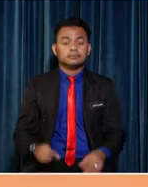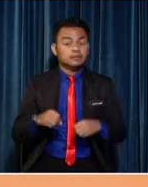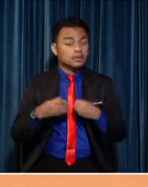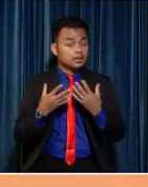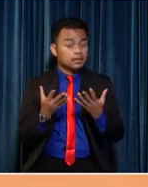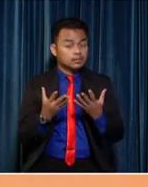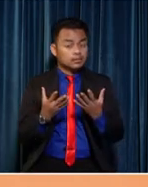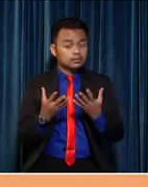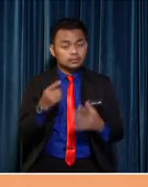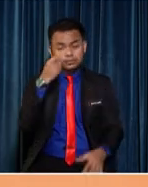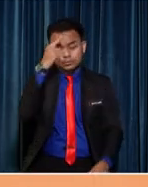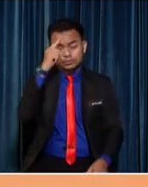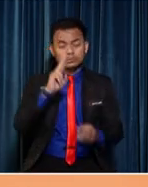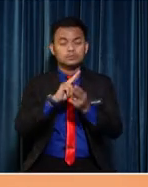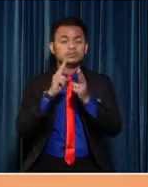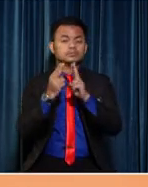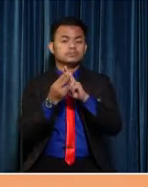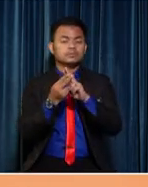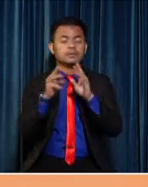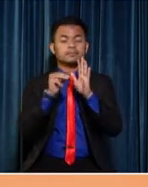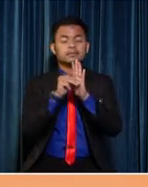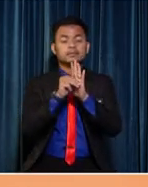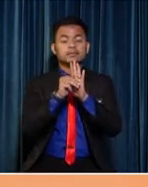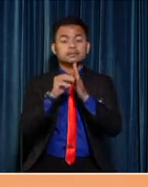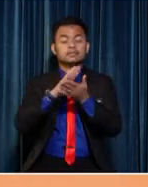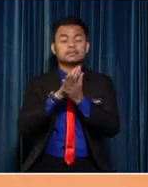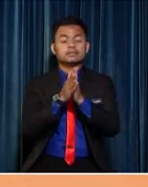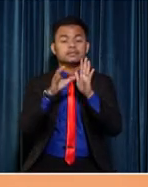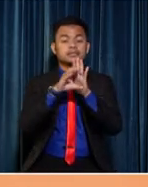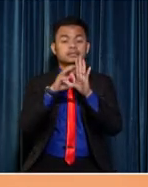How do we convert meter to centimeter?